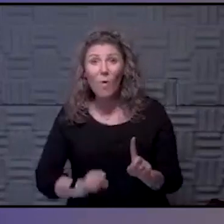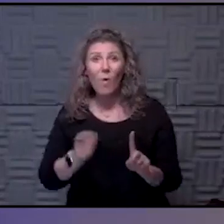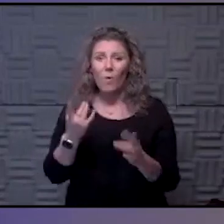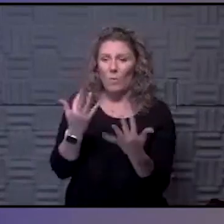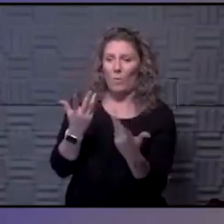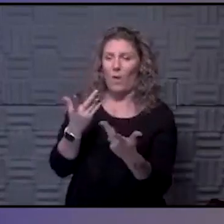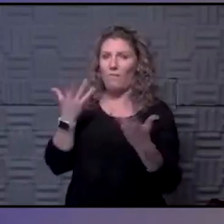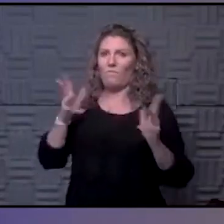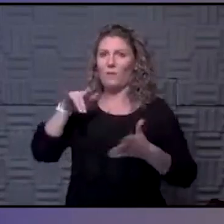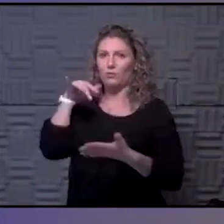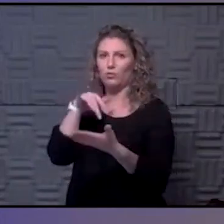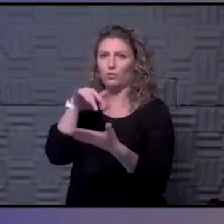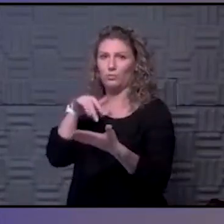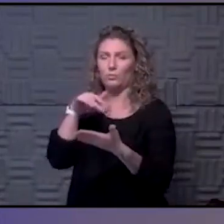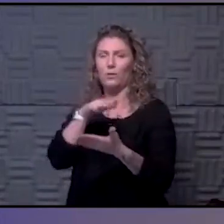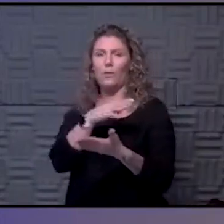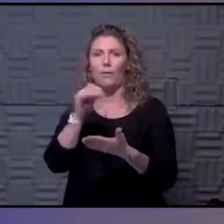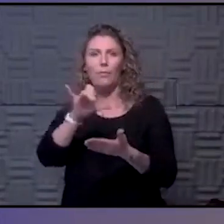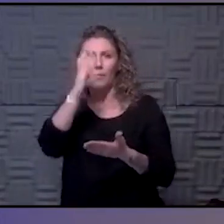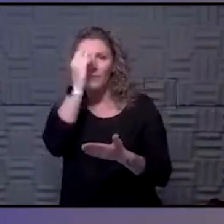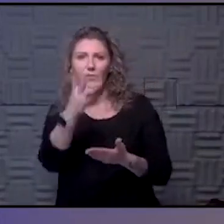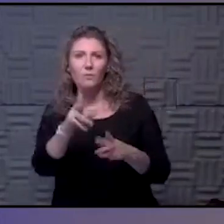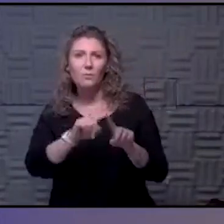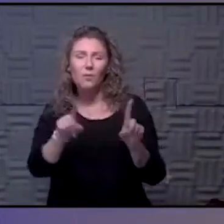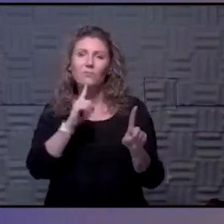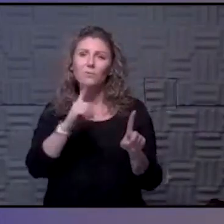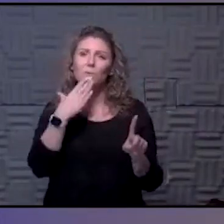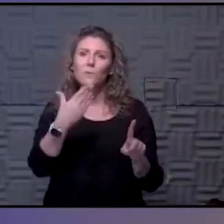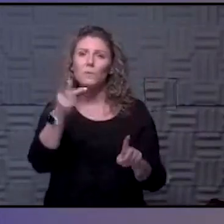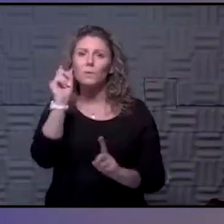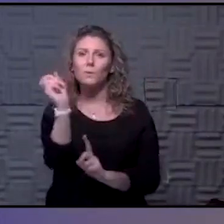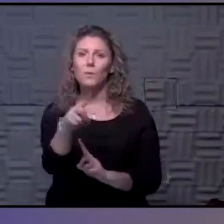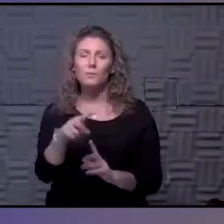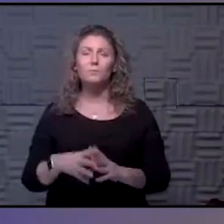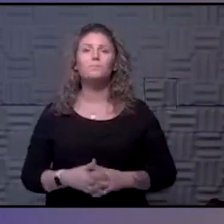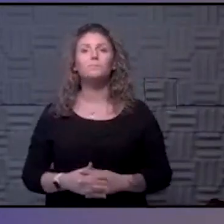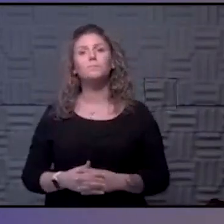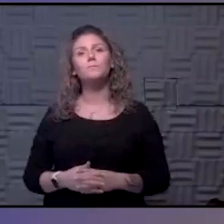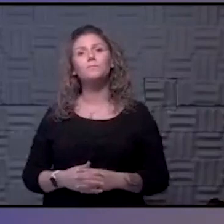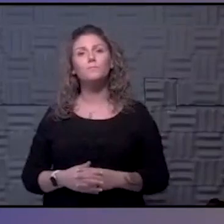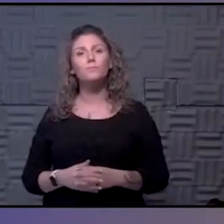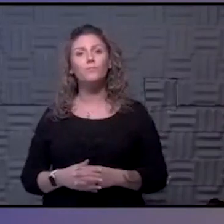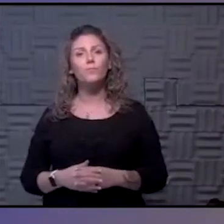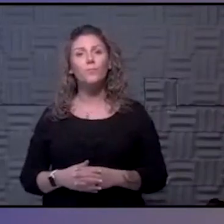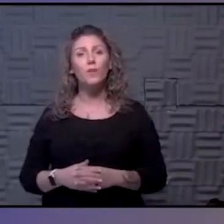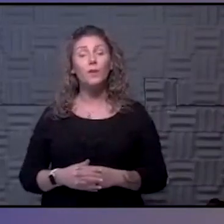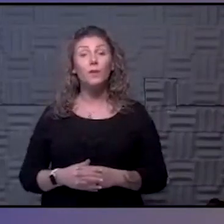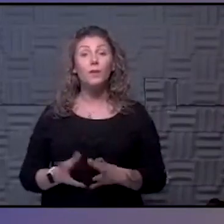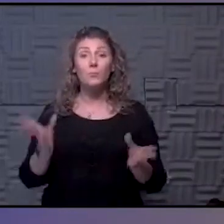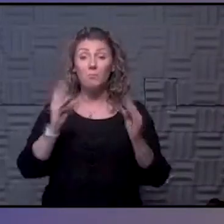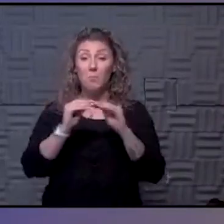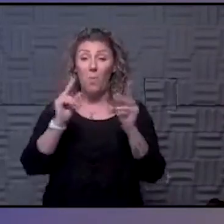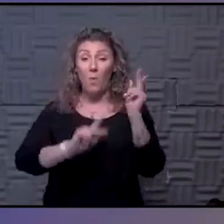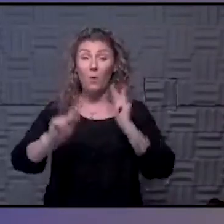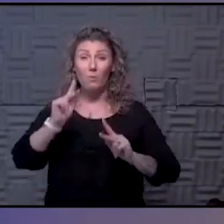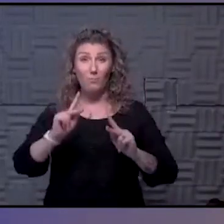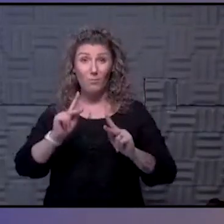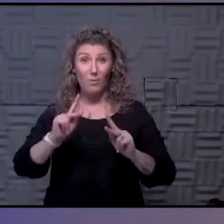those studies, waiting for that information, but that is a very good question. The more people that we can get vaccinated,